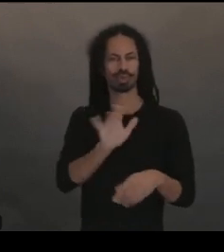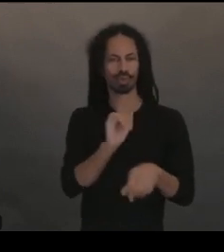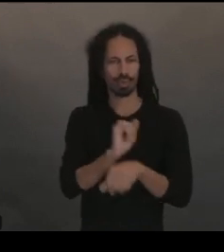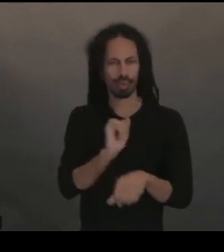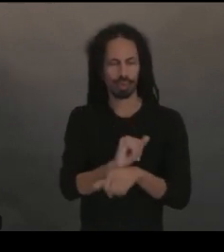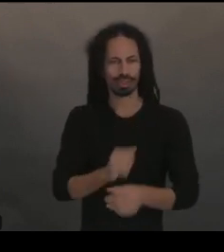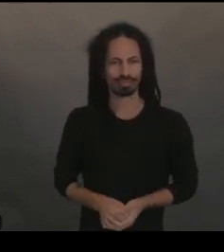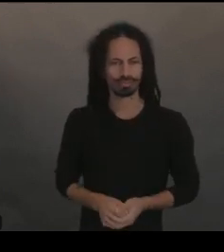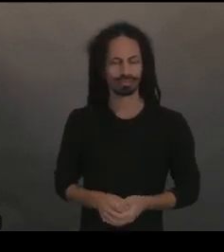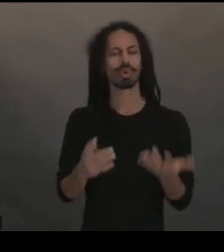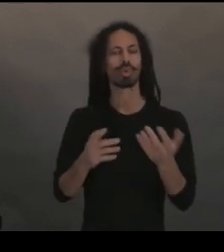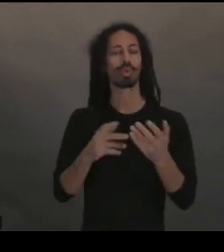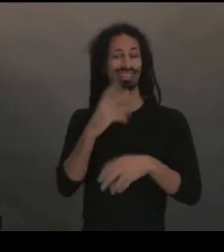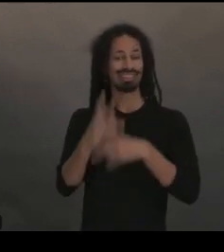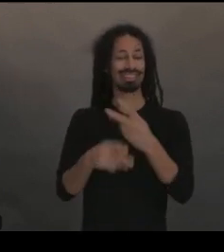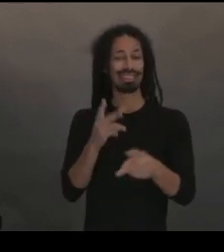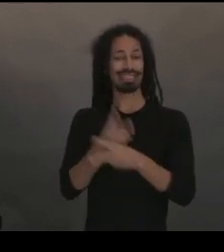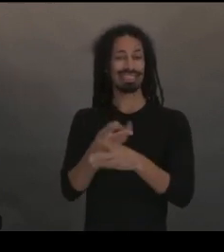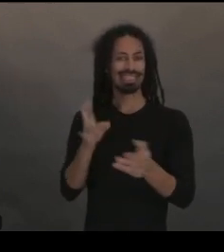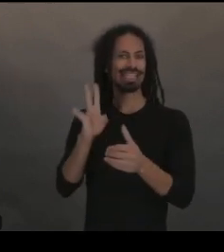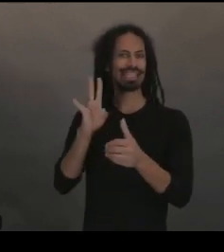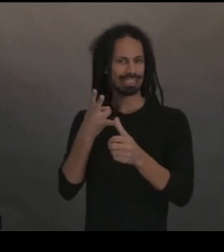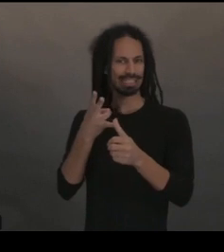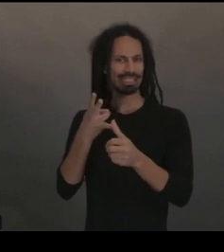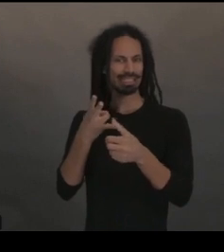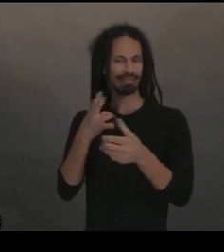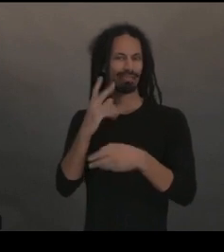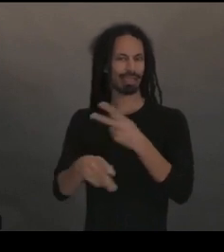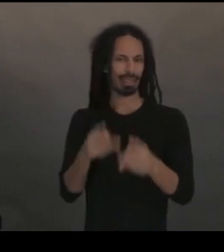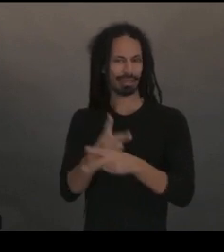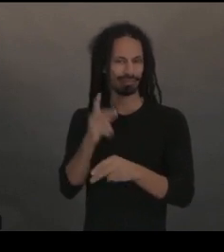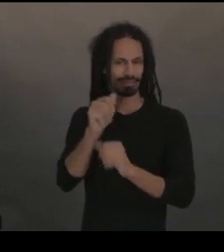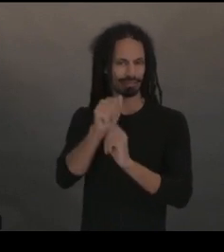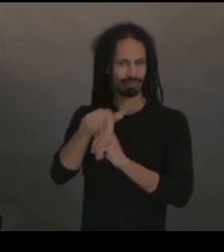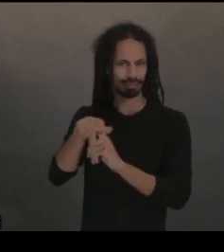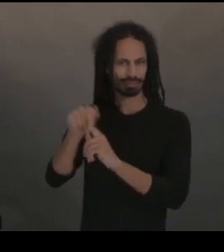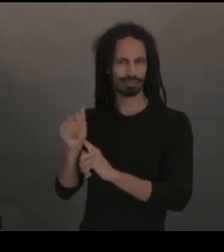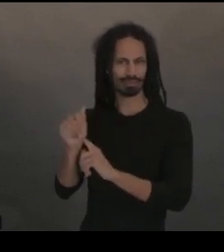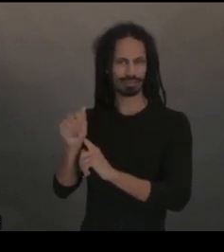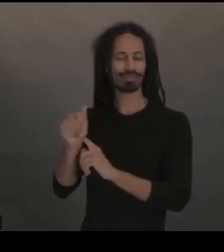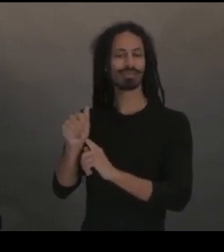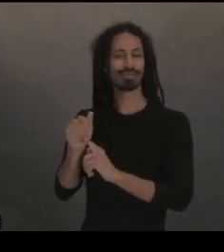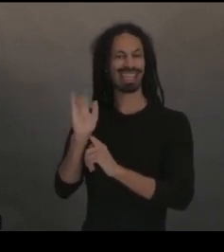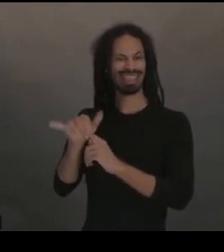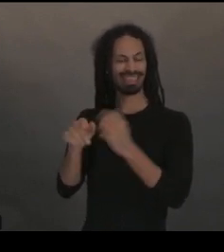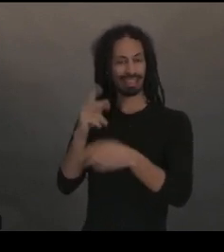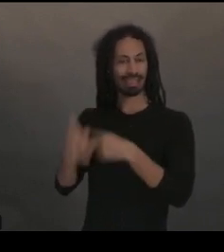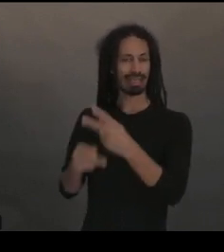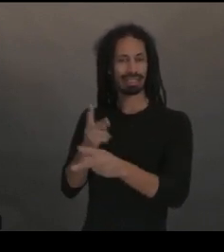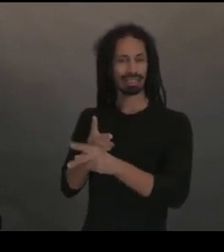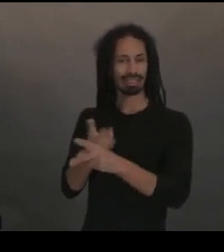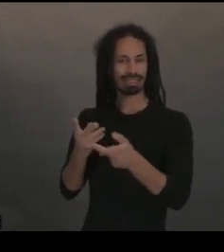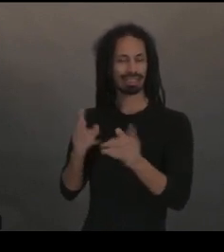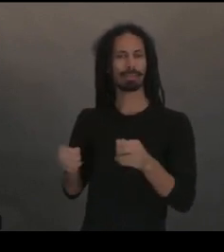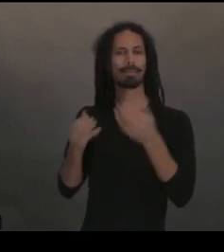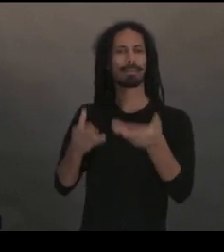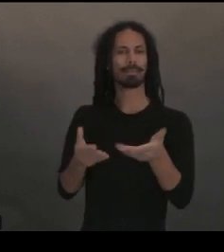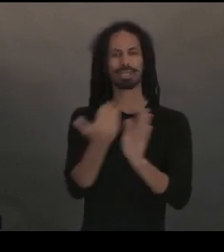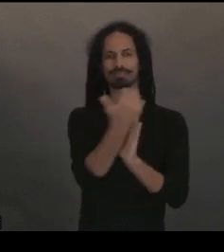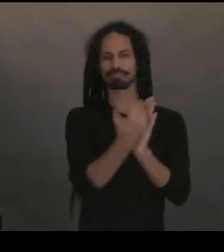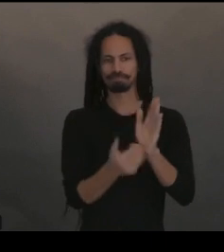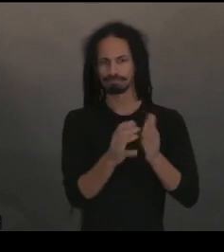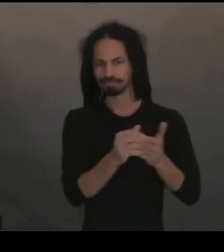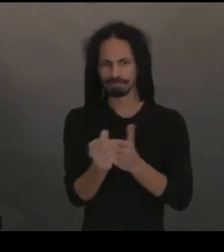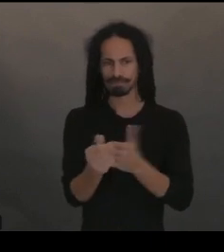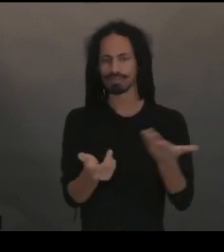7th edition today, and the APA 7th edition provides a range of guidance on in-text